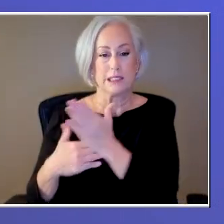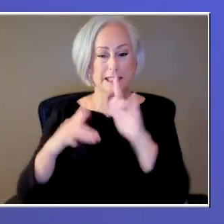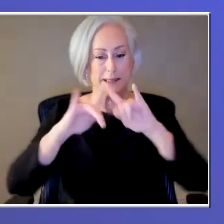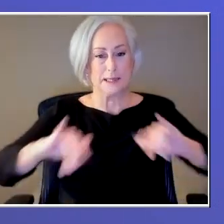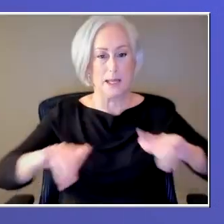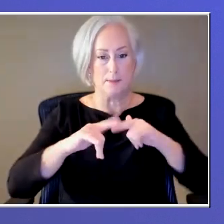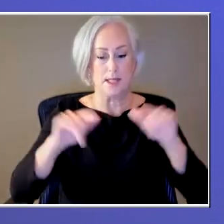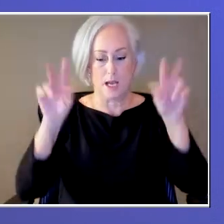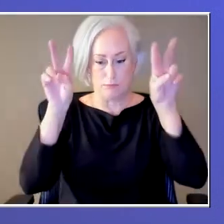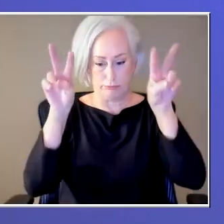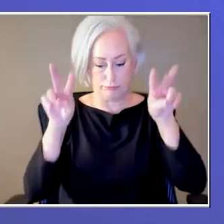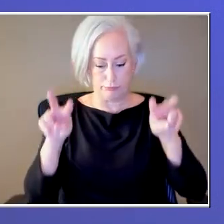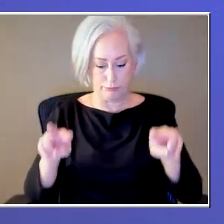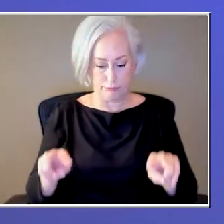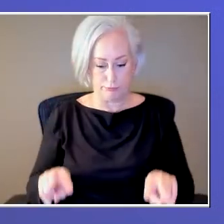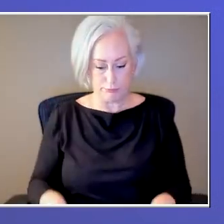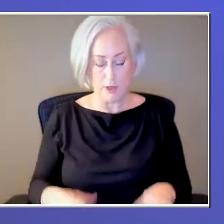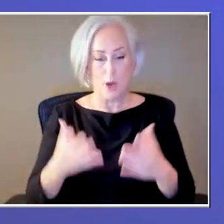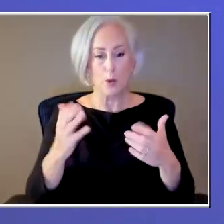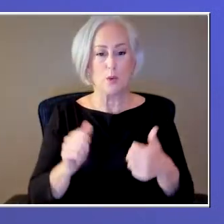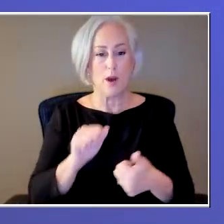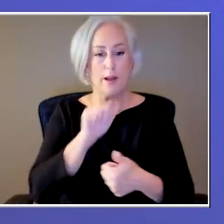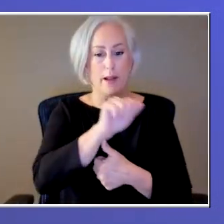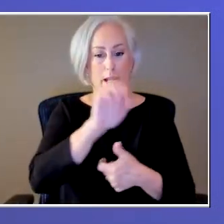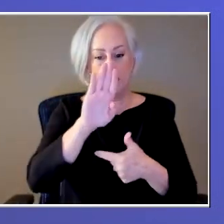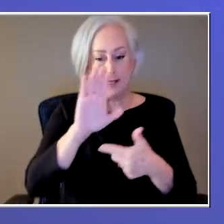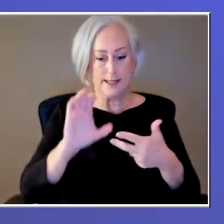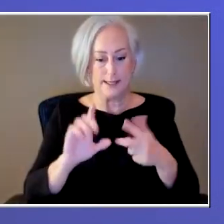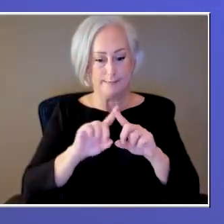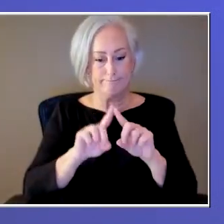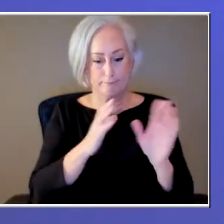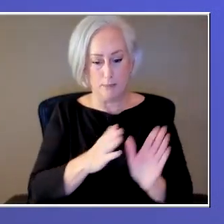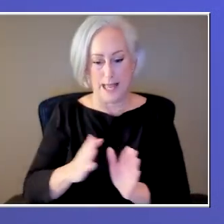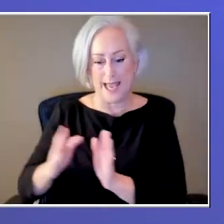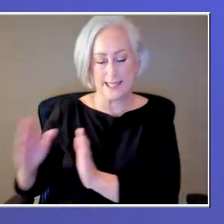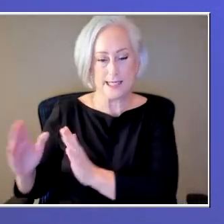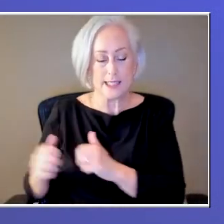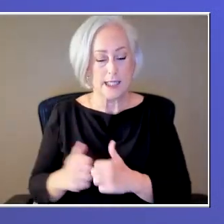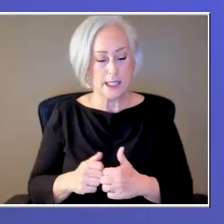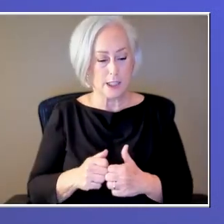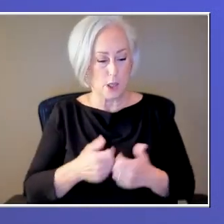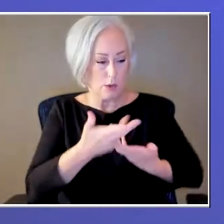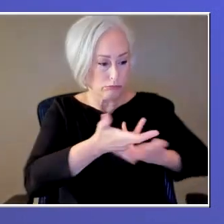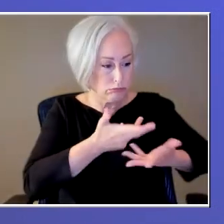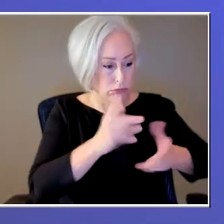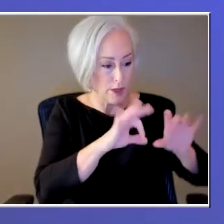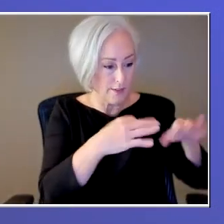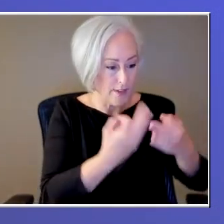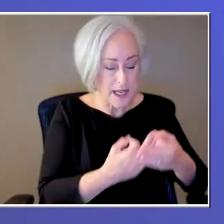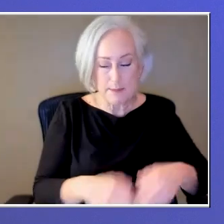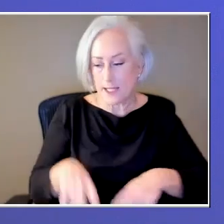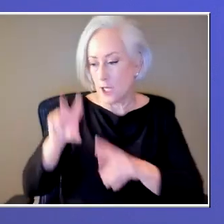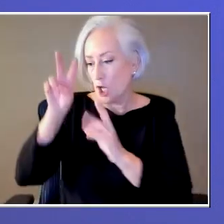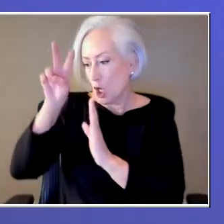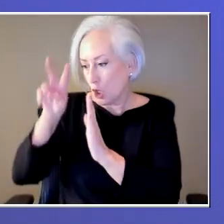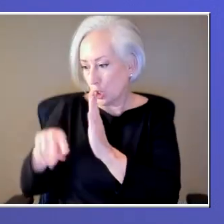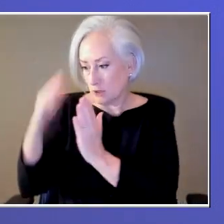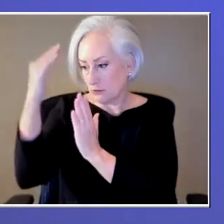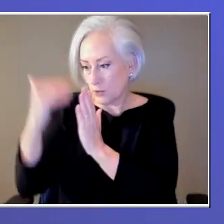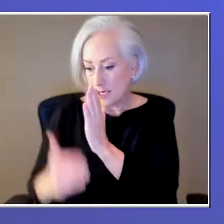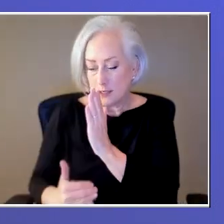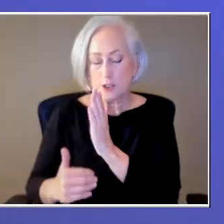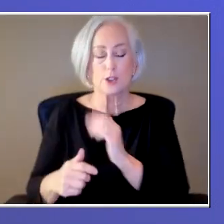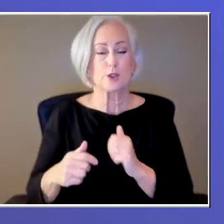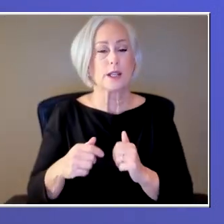So we're talking with family members. We're looking on the registry. We're trying to identify full matches, either when we see them at that